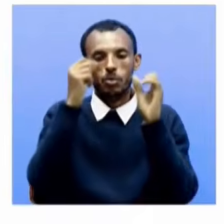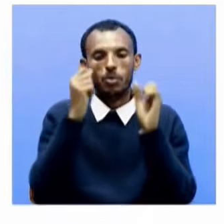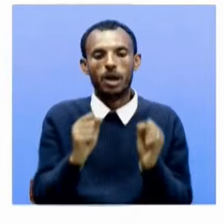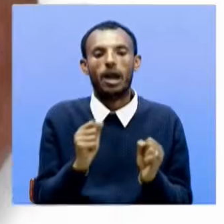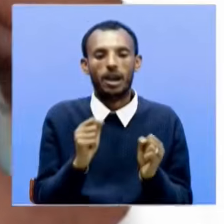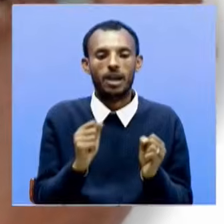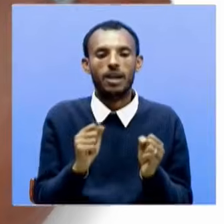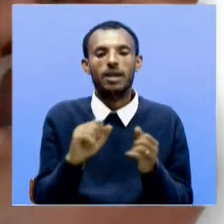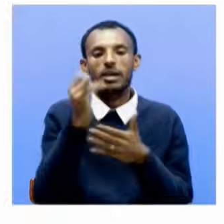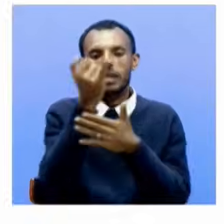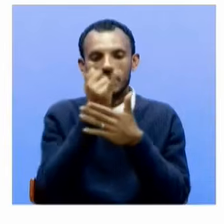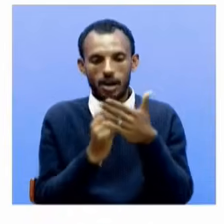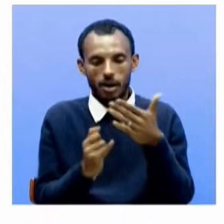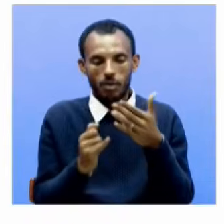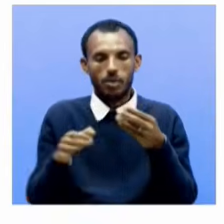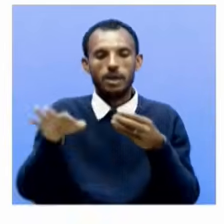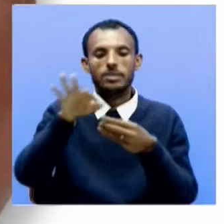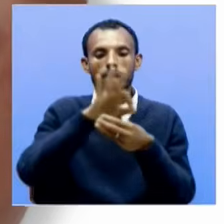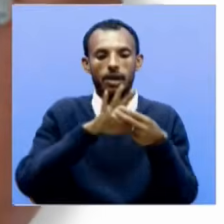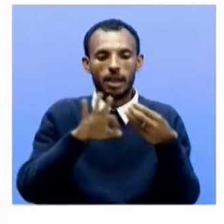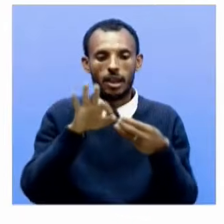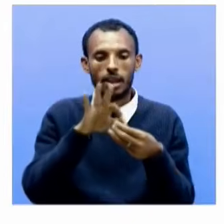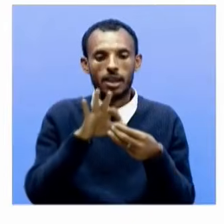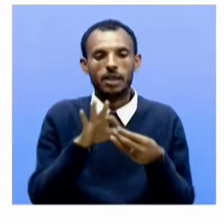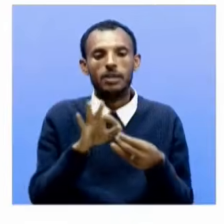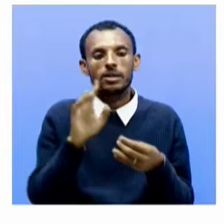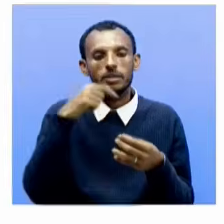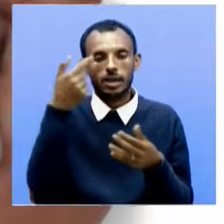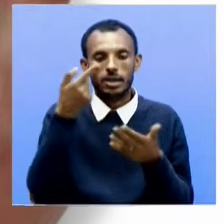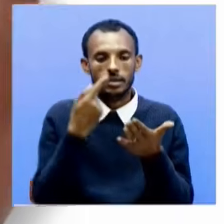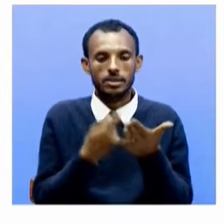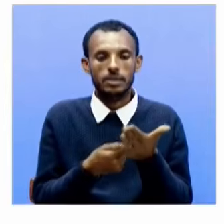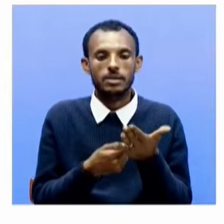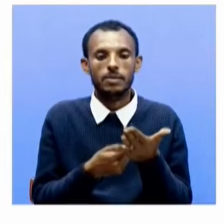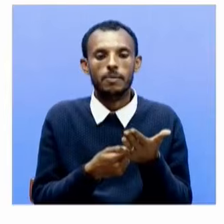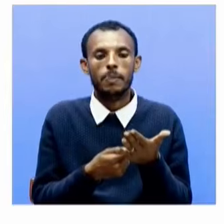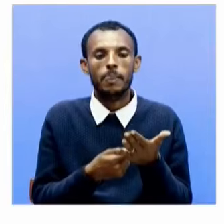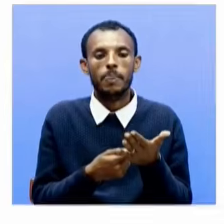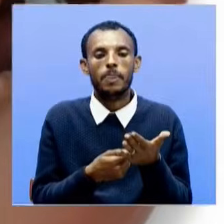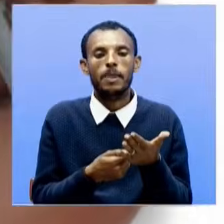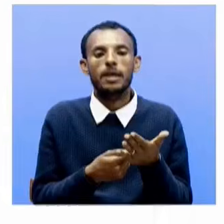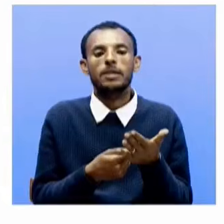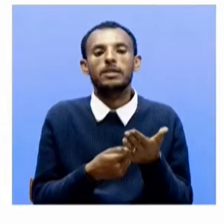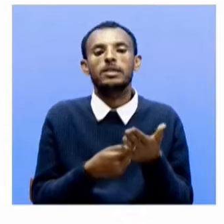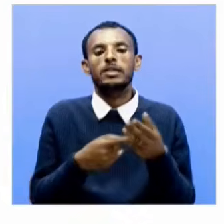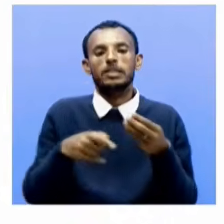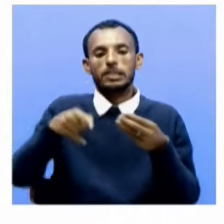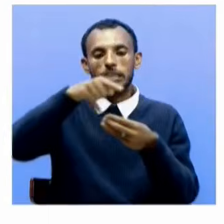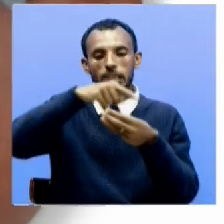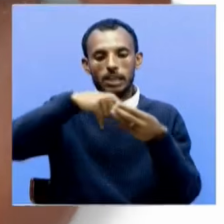roughly construct a circle. Say this is a cyclic quadrilateral.